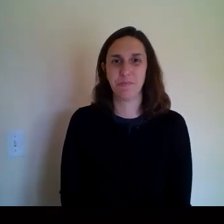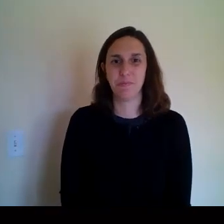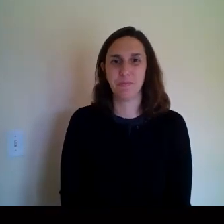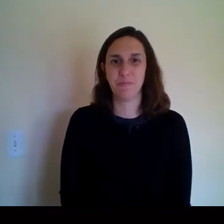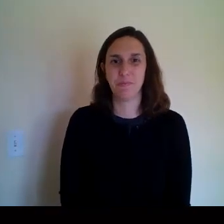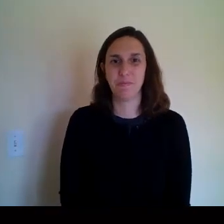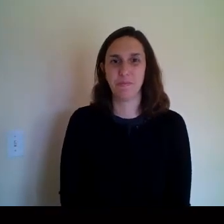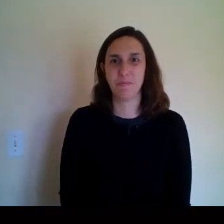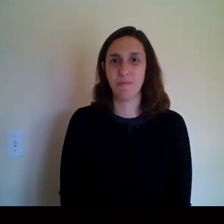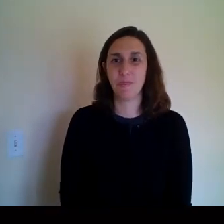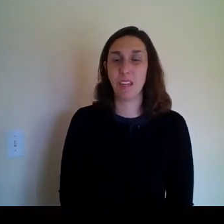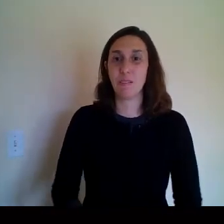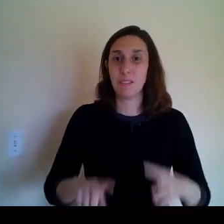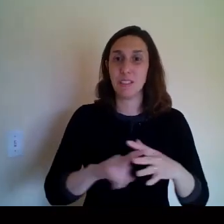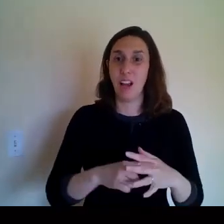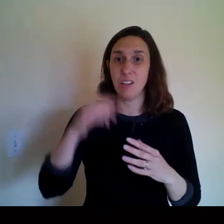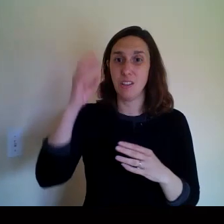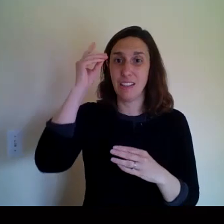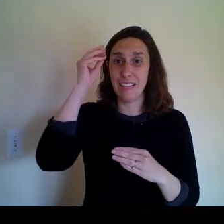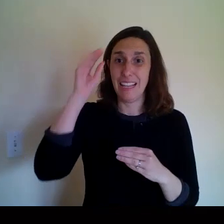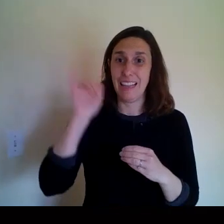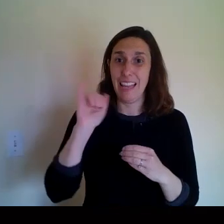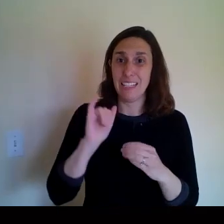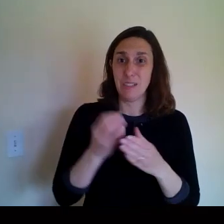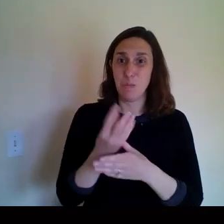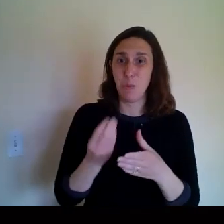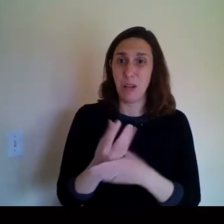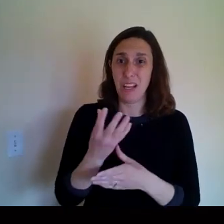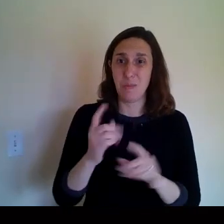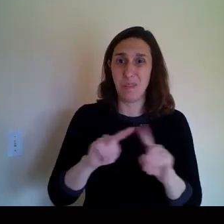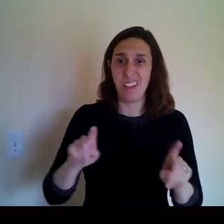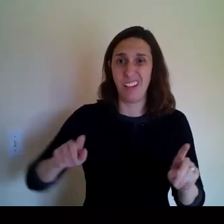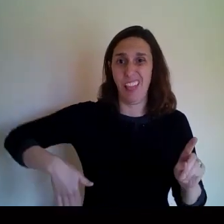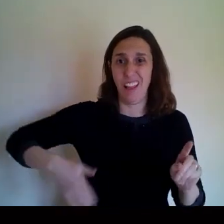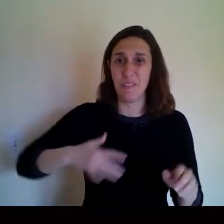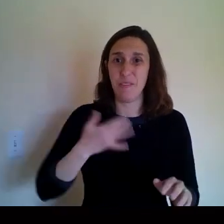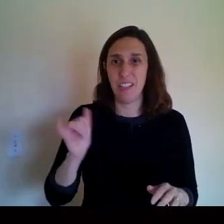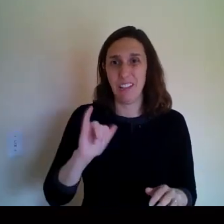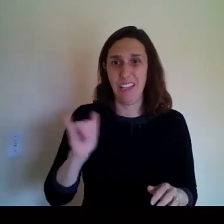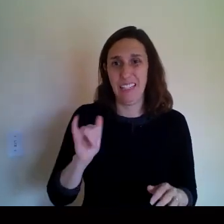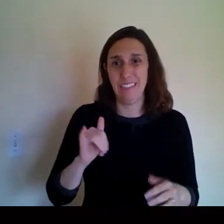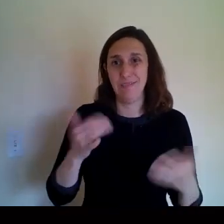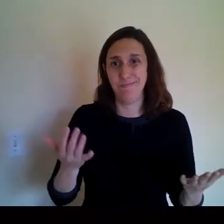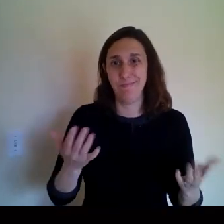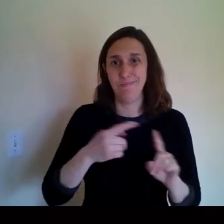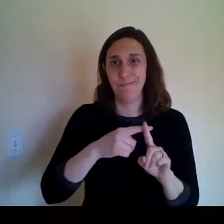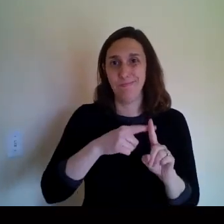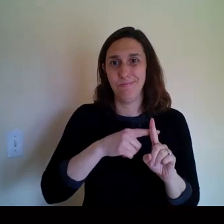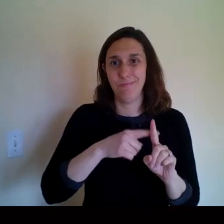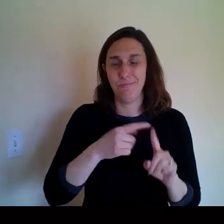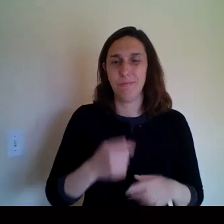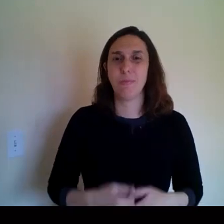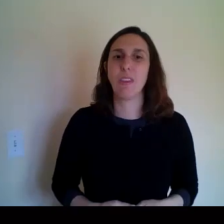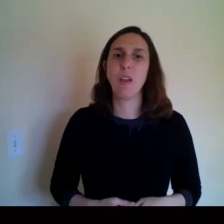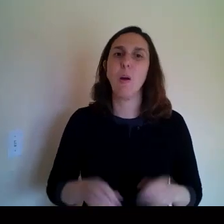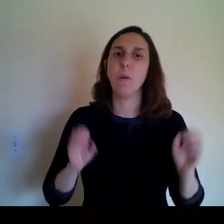Starting to think like spring. Doesn't quite fully feel like it. All right, so some administrative stuff to